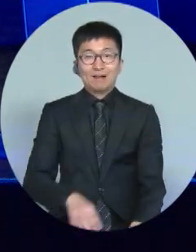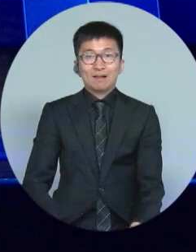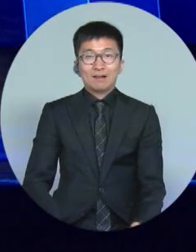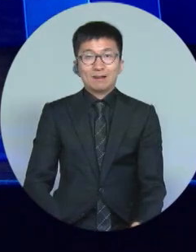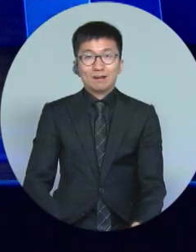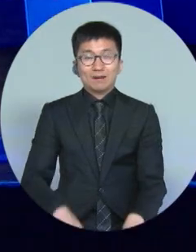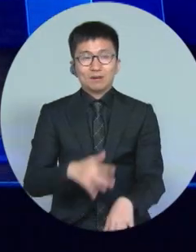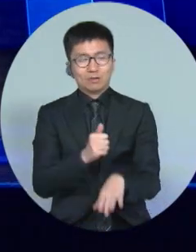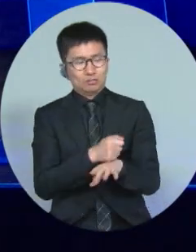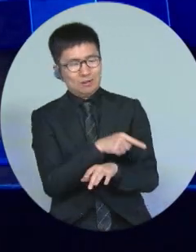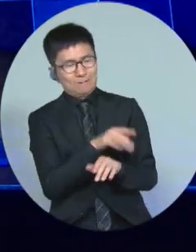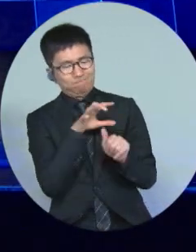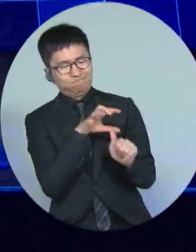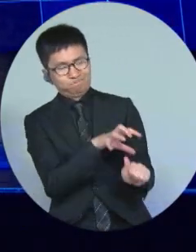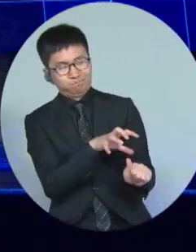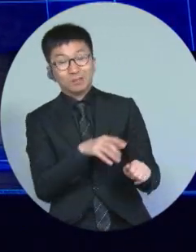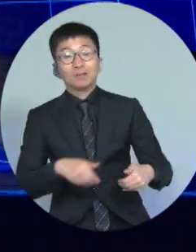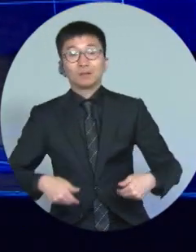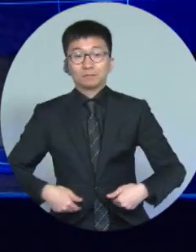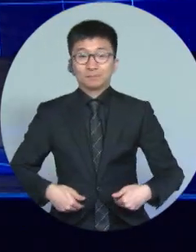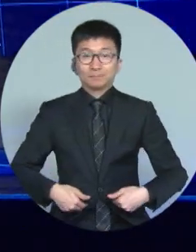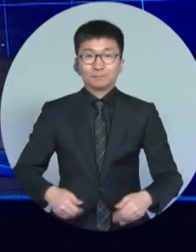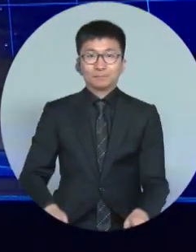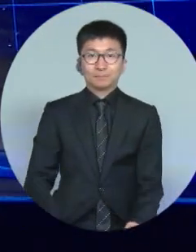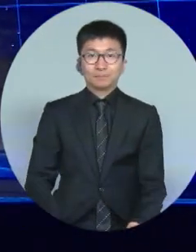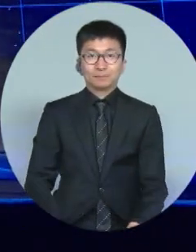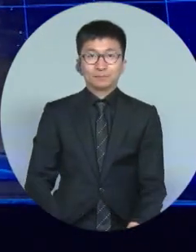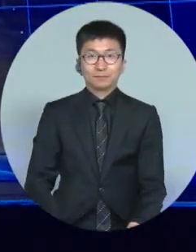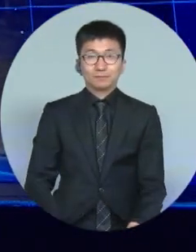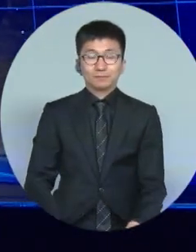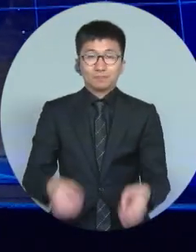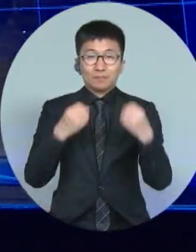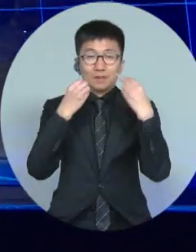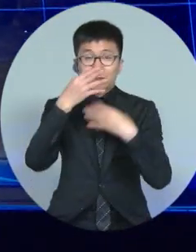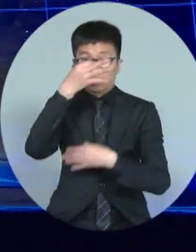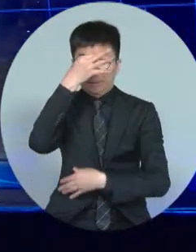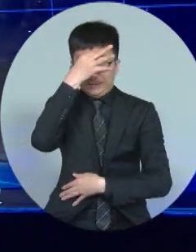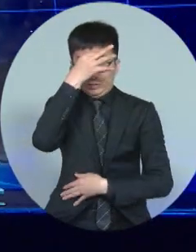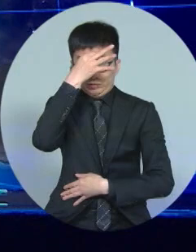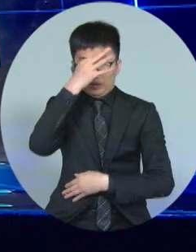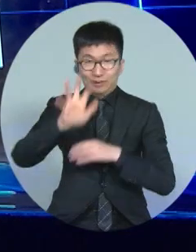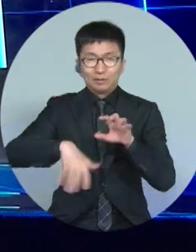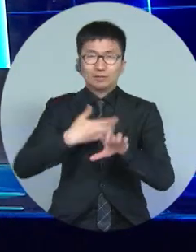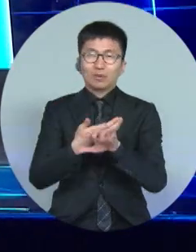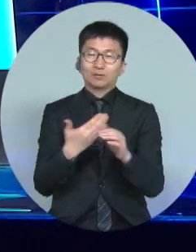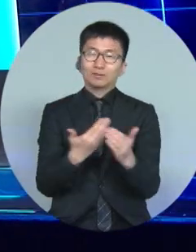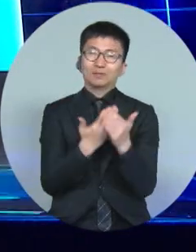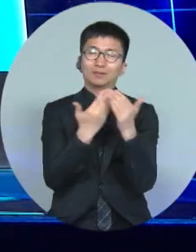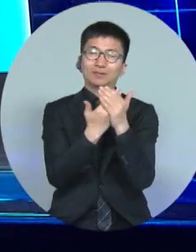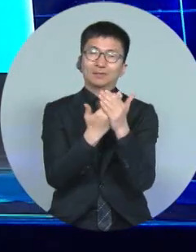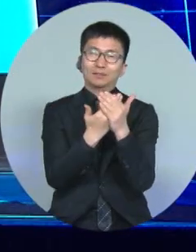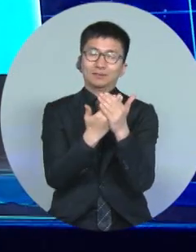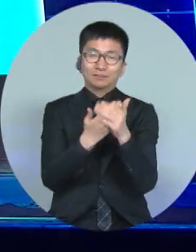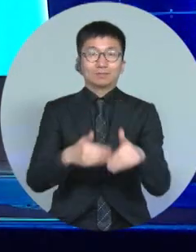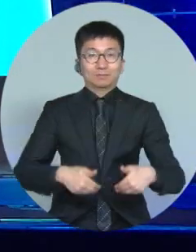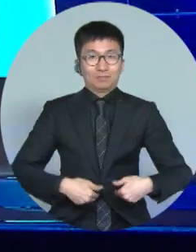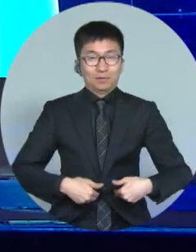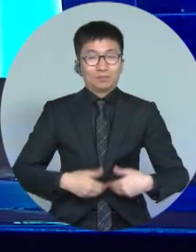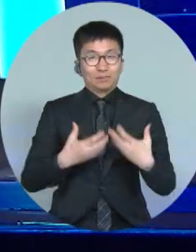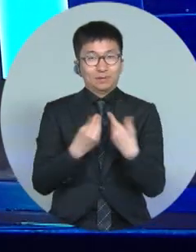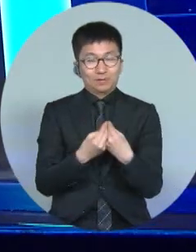stage, and we had a new technological revolution led by electronics, information technology, and eventually moving